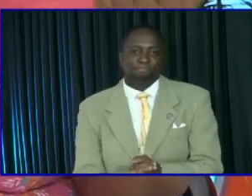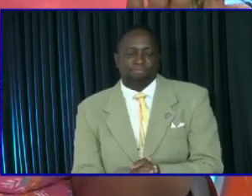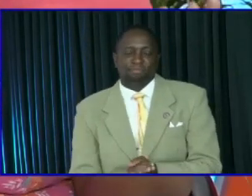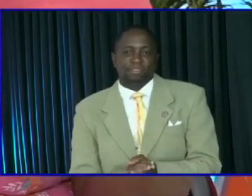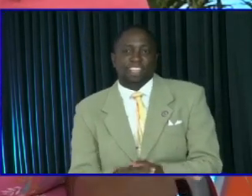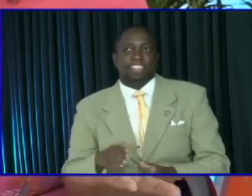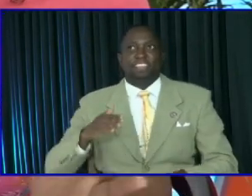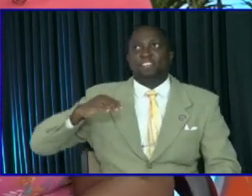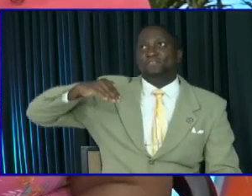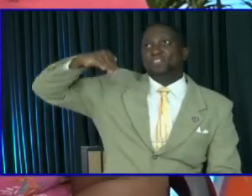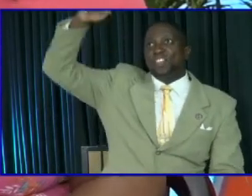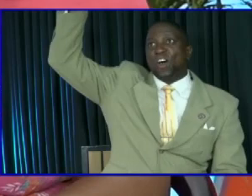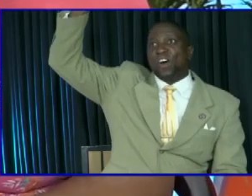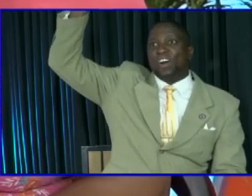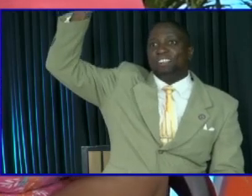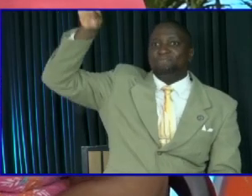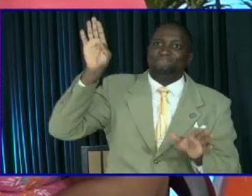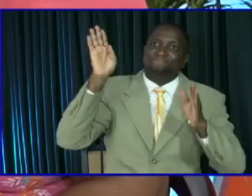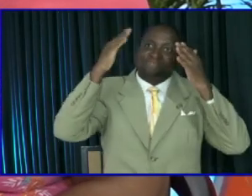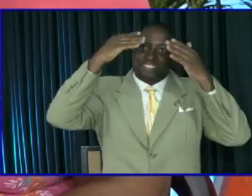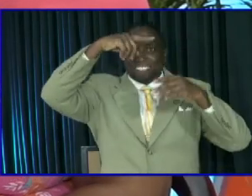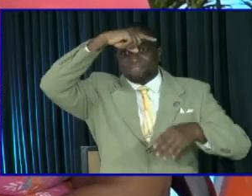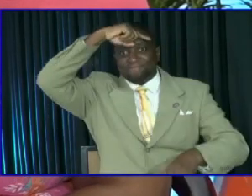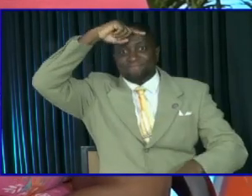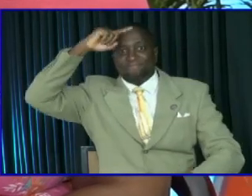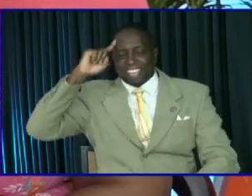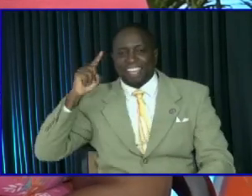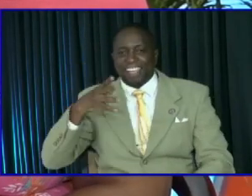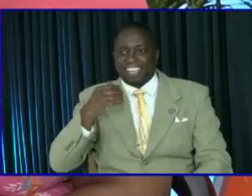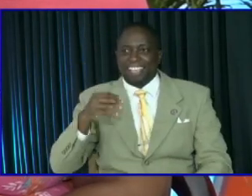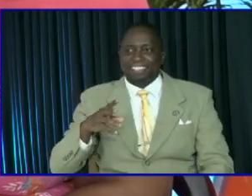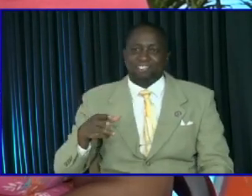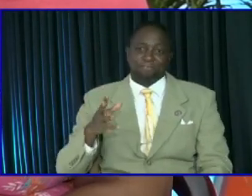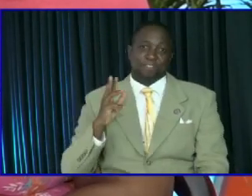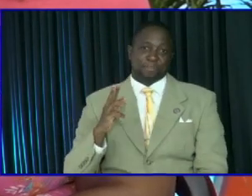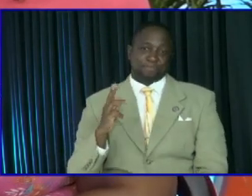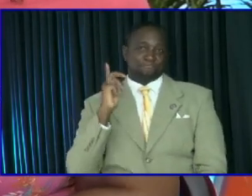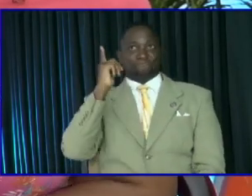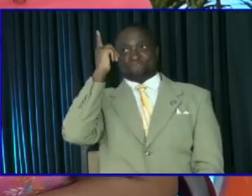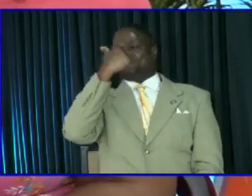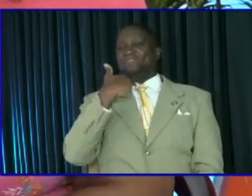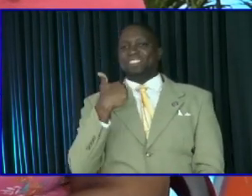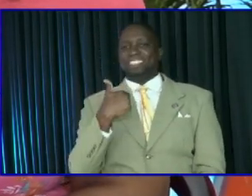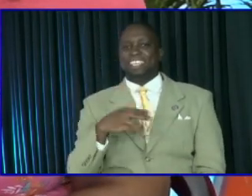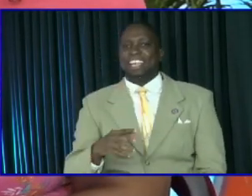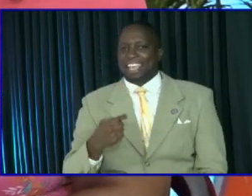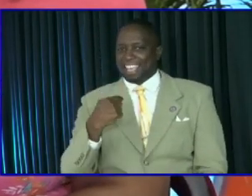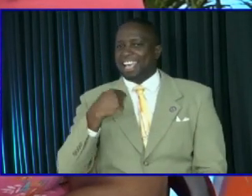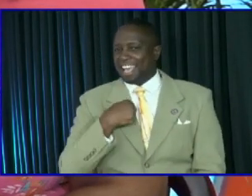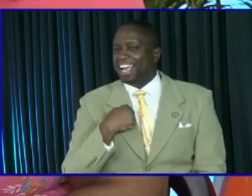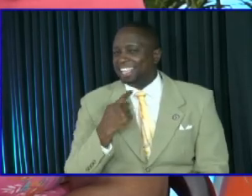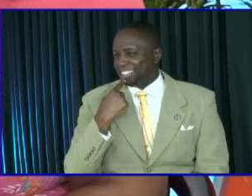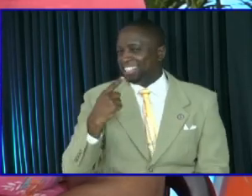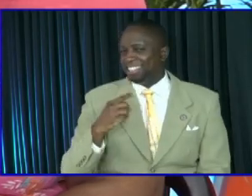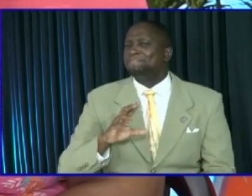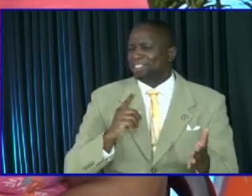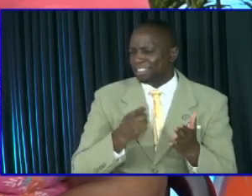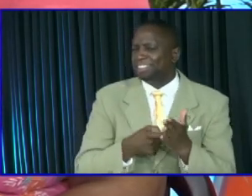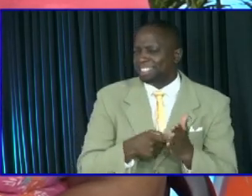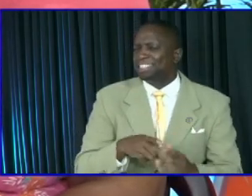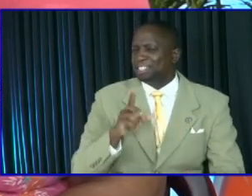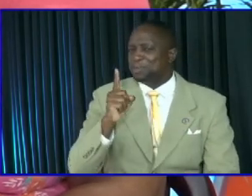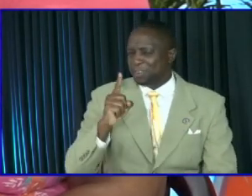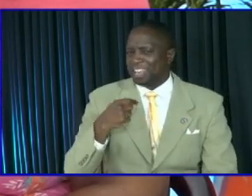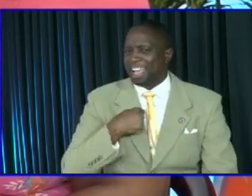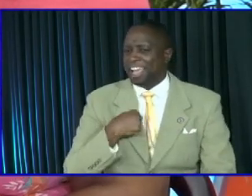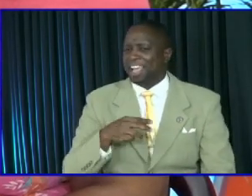the tall, dark, and handsome, and I was saying, yes, so this is the one. This is the one I want to spend the rest of my life with. You